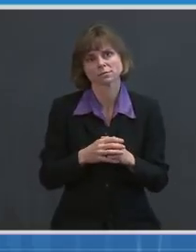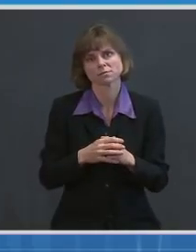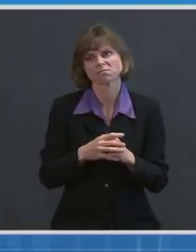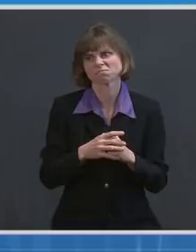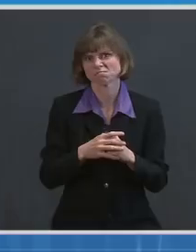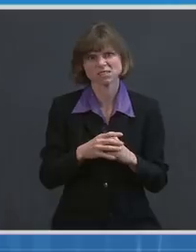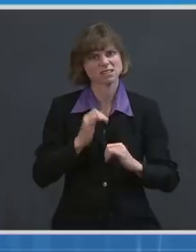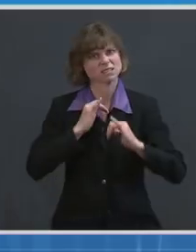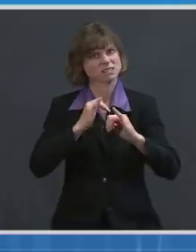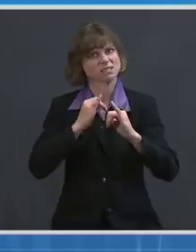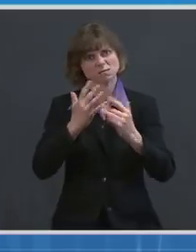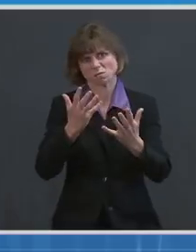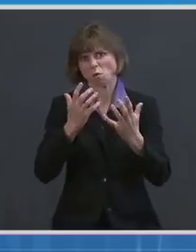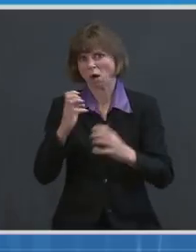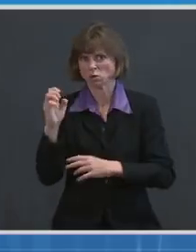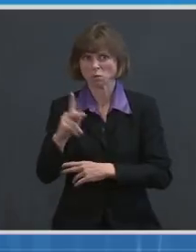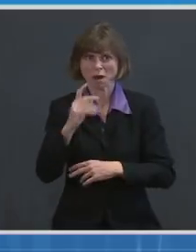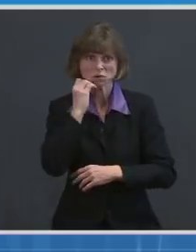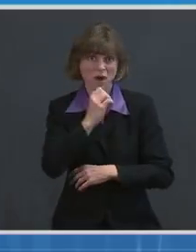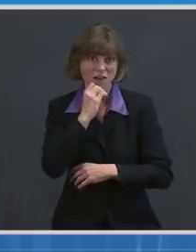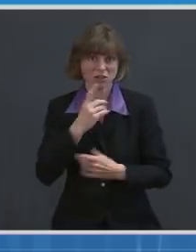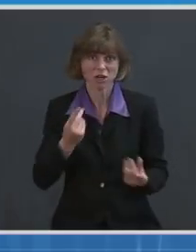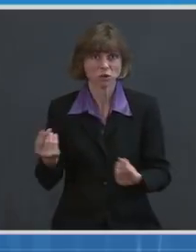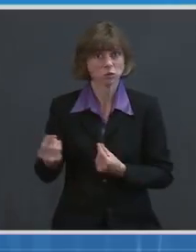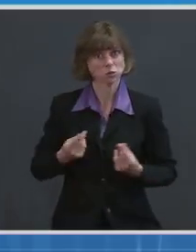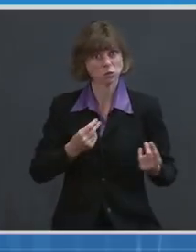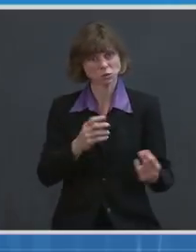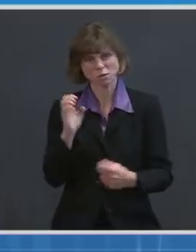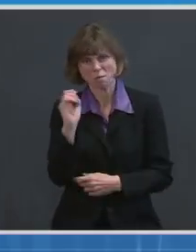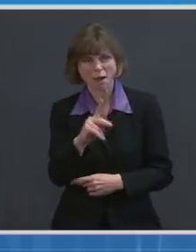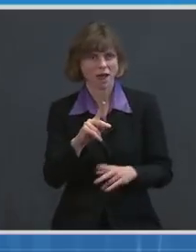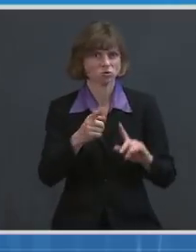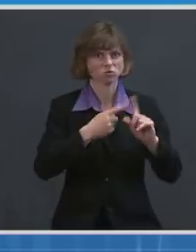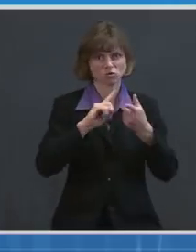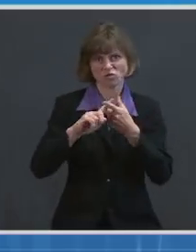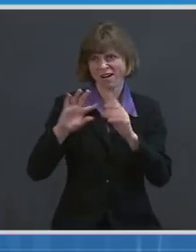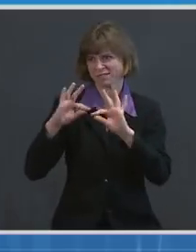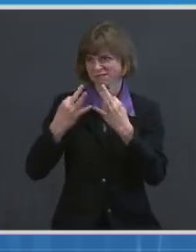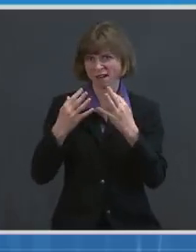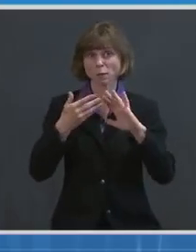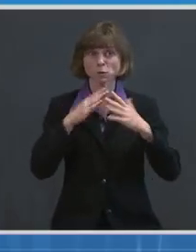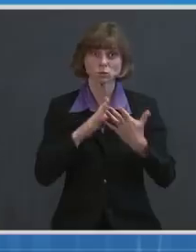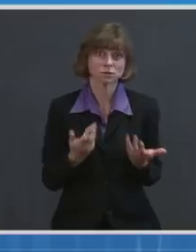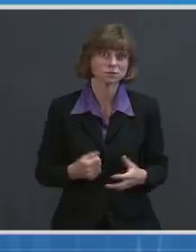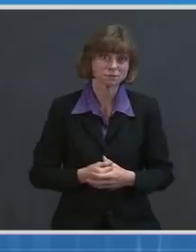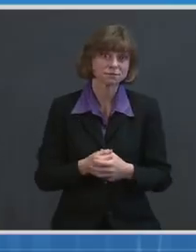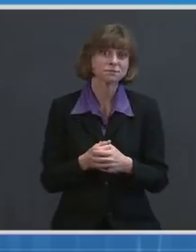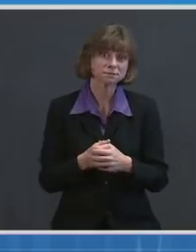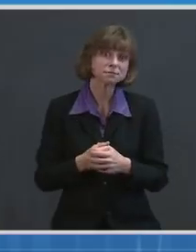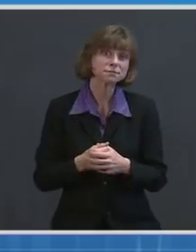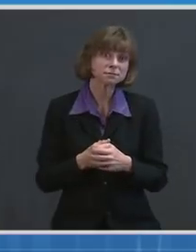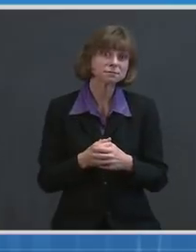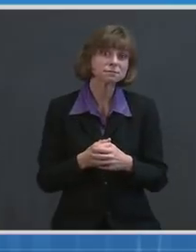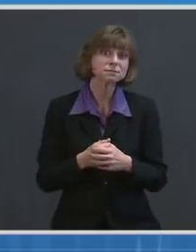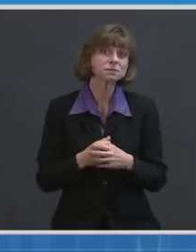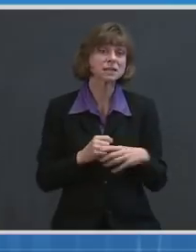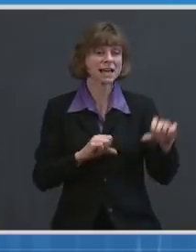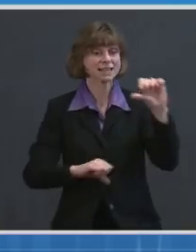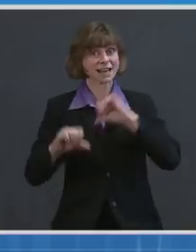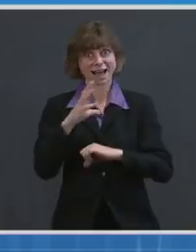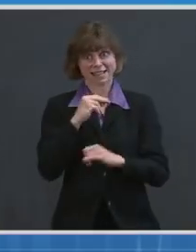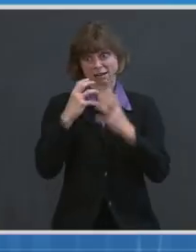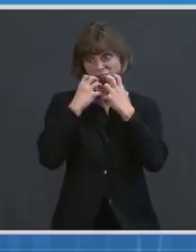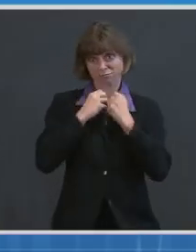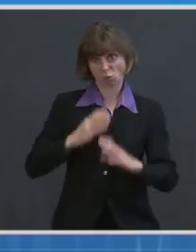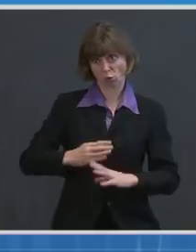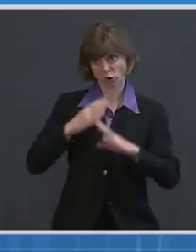everyday activities and engage with our friends, families, and communities. Science and the protection of the public health must guide